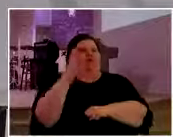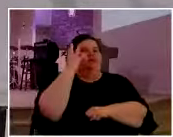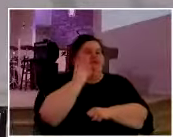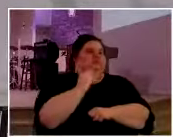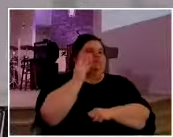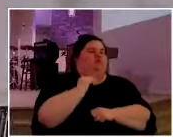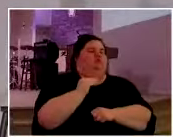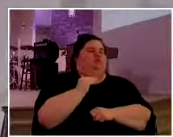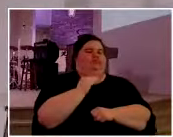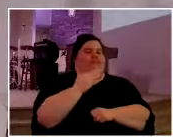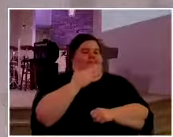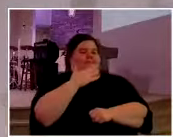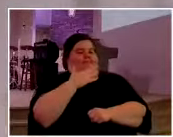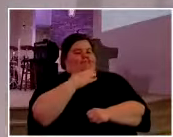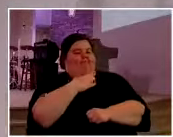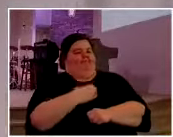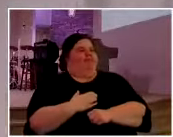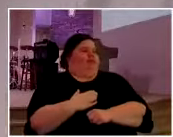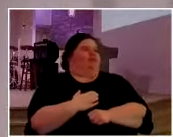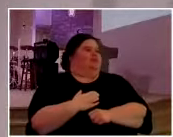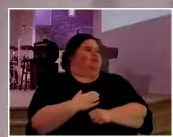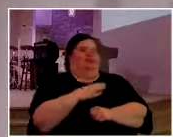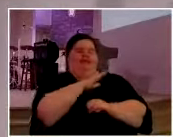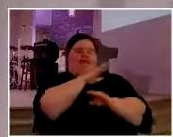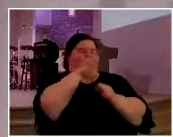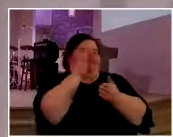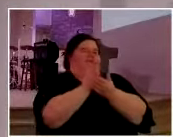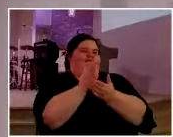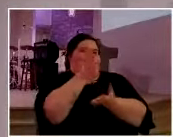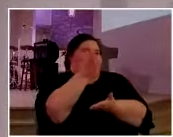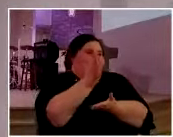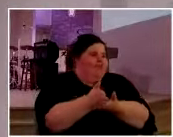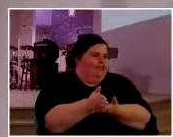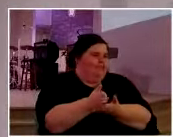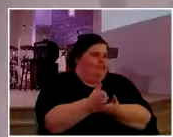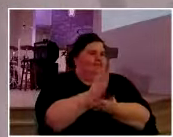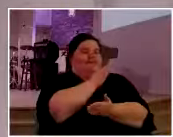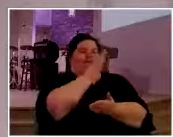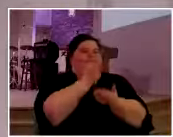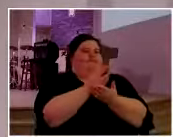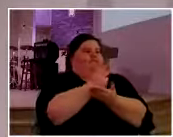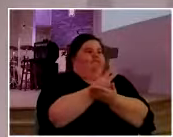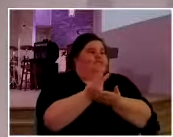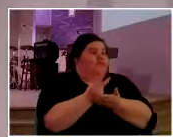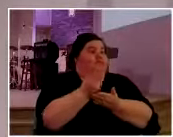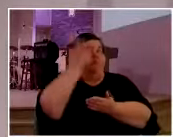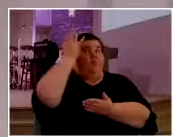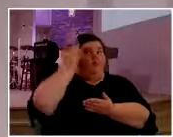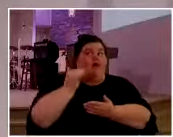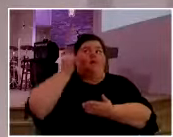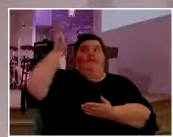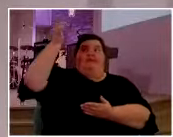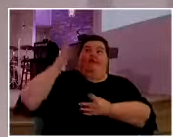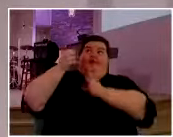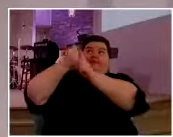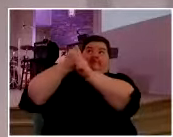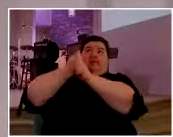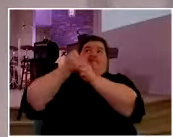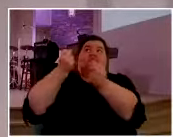the compassion that never fails with God, because God is love.